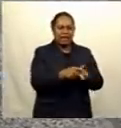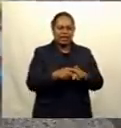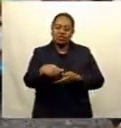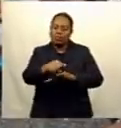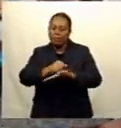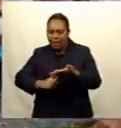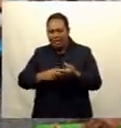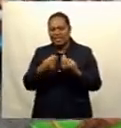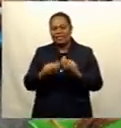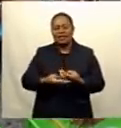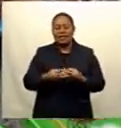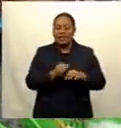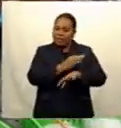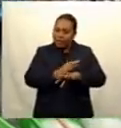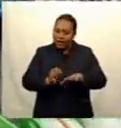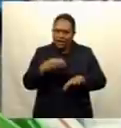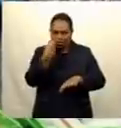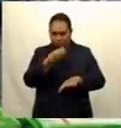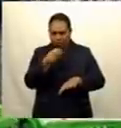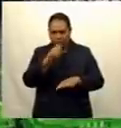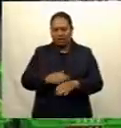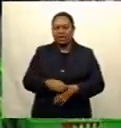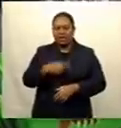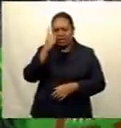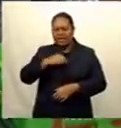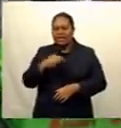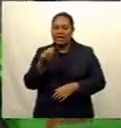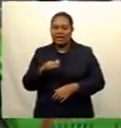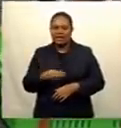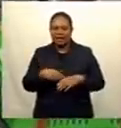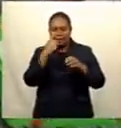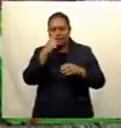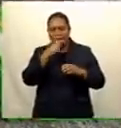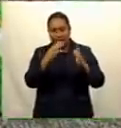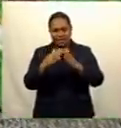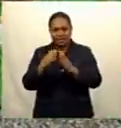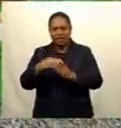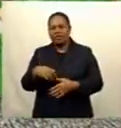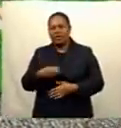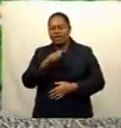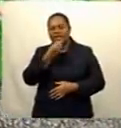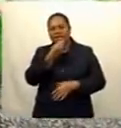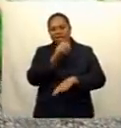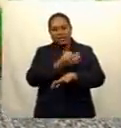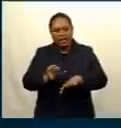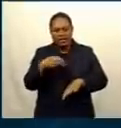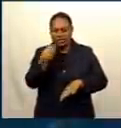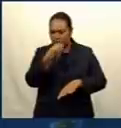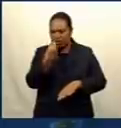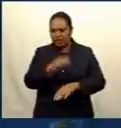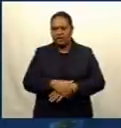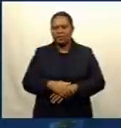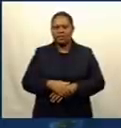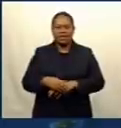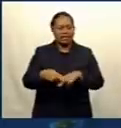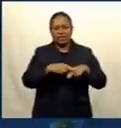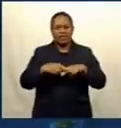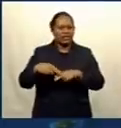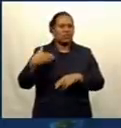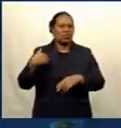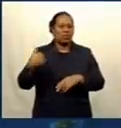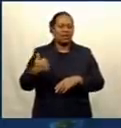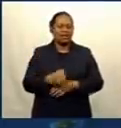produce and provide people in urban centers a healthy alternative through her venture, Foodwell Fiji. We are looking